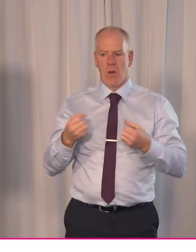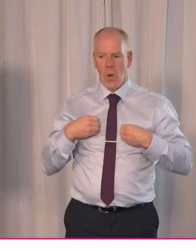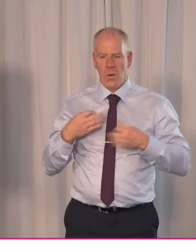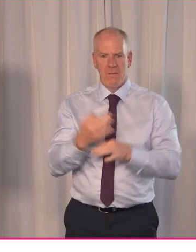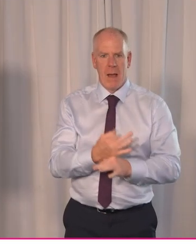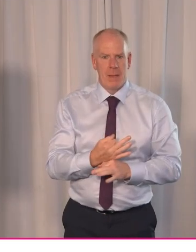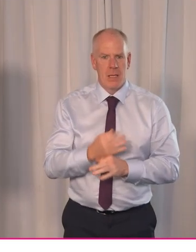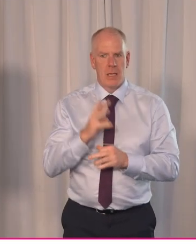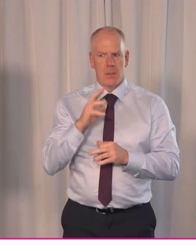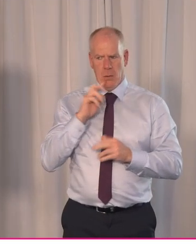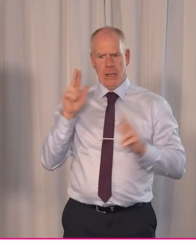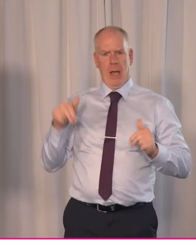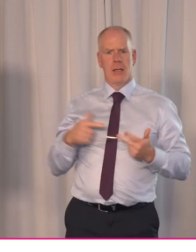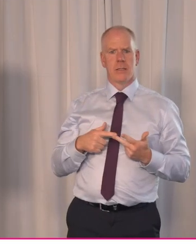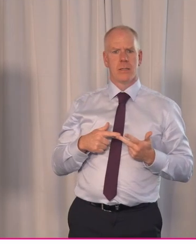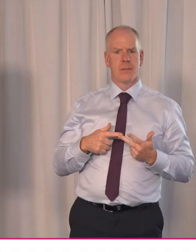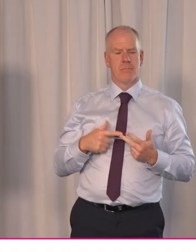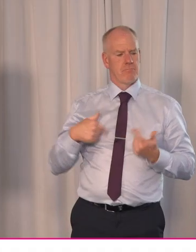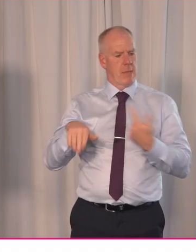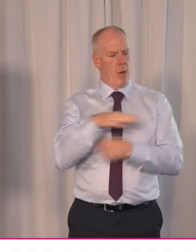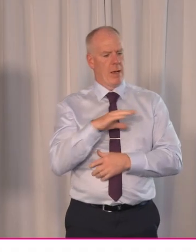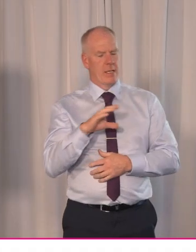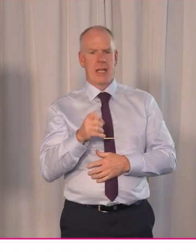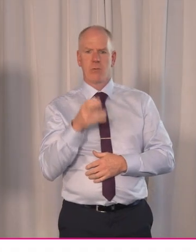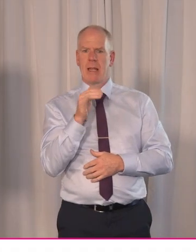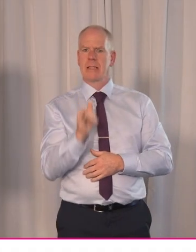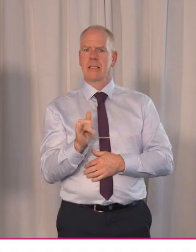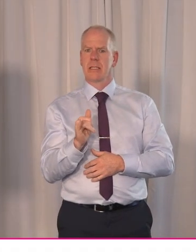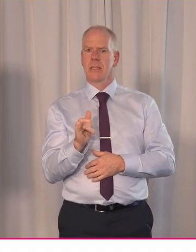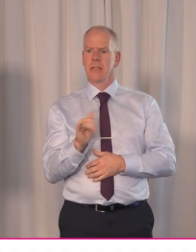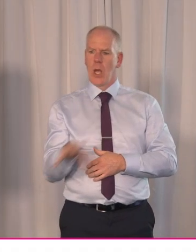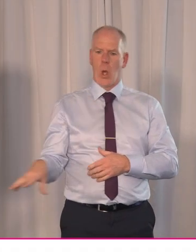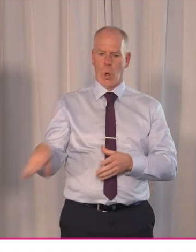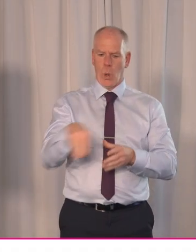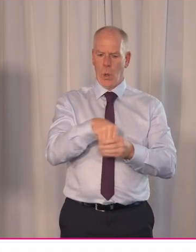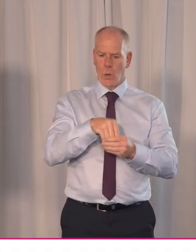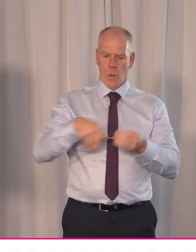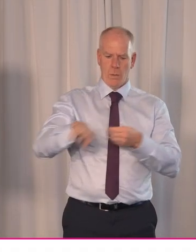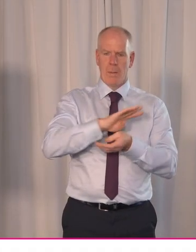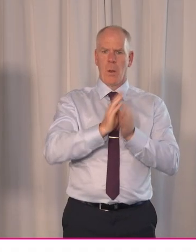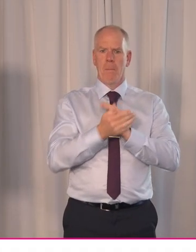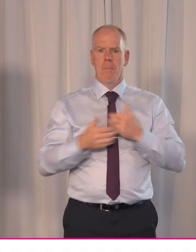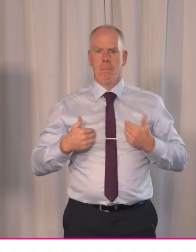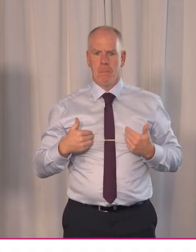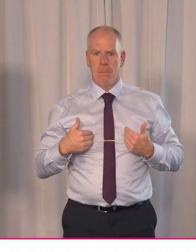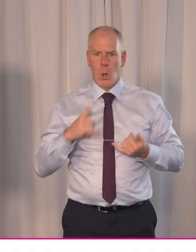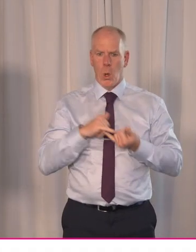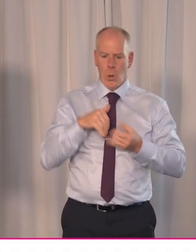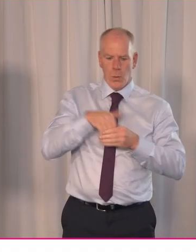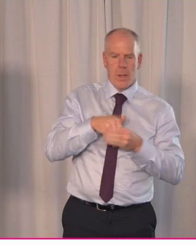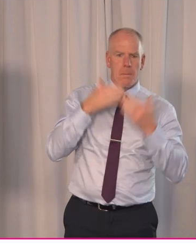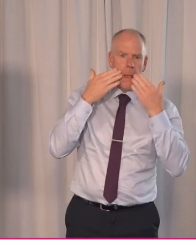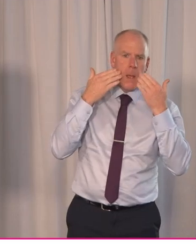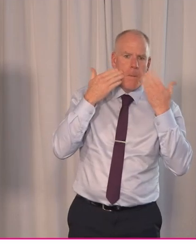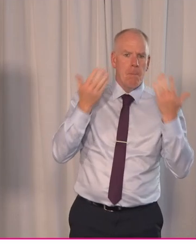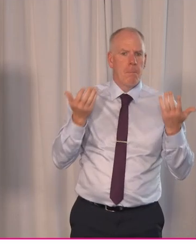can. Our sexuality encompasses what we wear, the makeup we put on